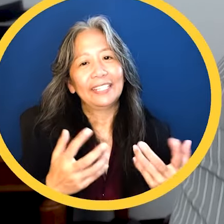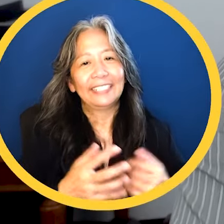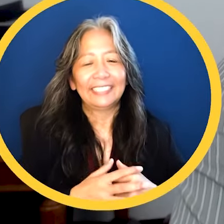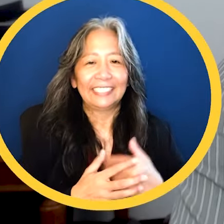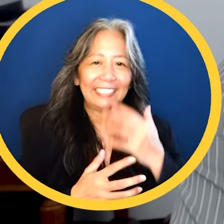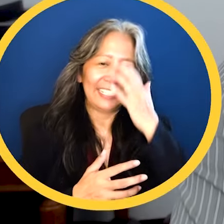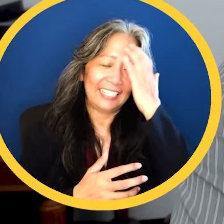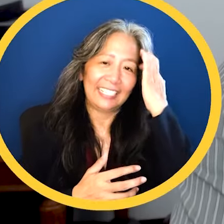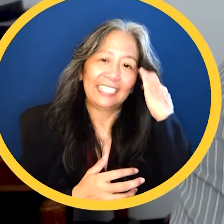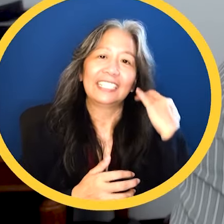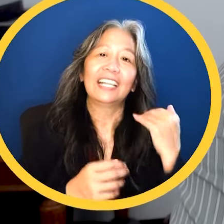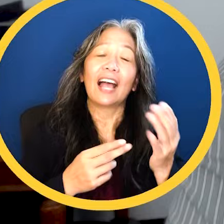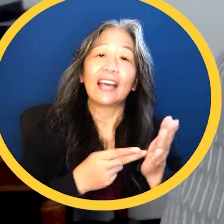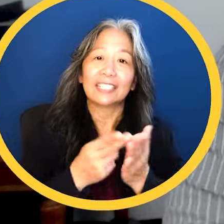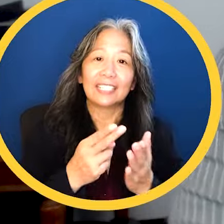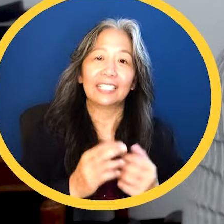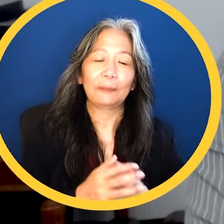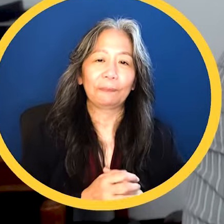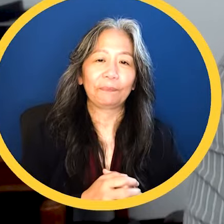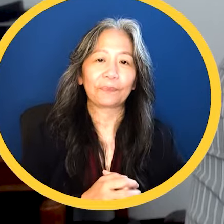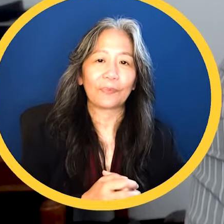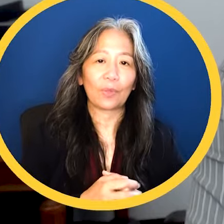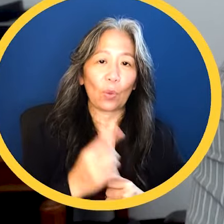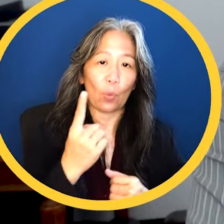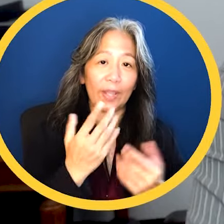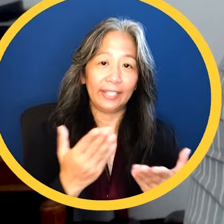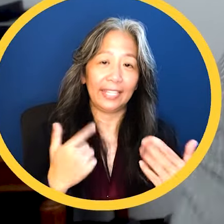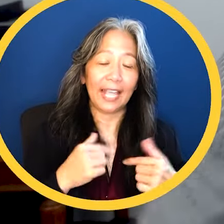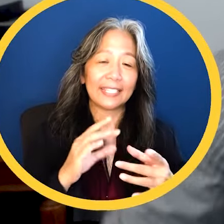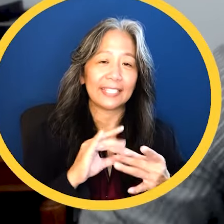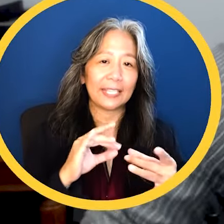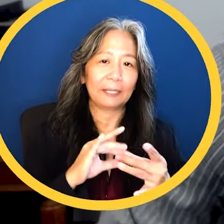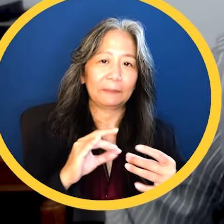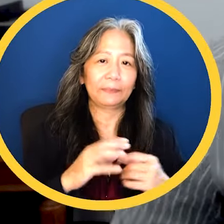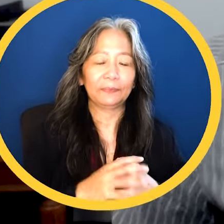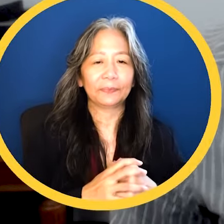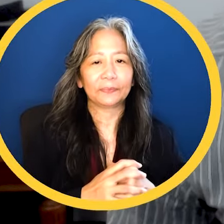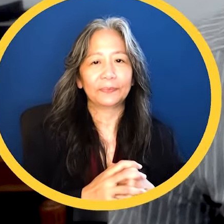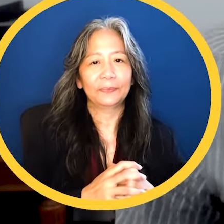No, but honestly, one thing I would say is